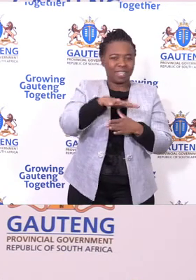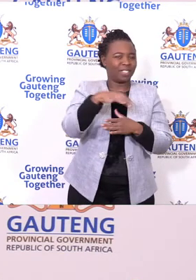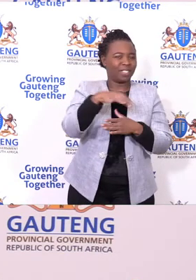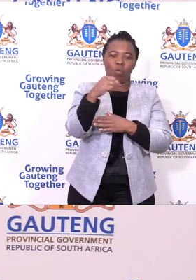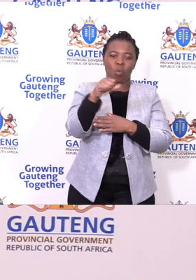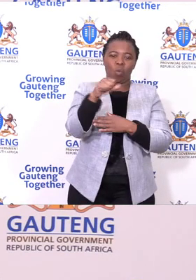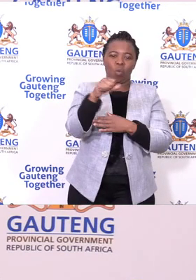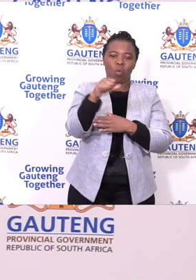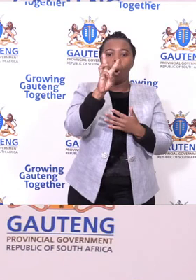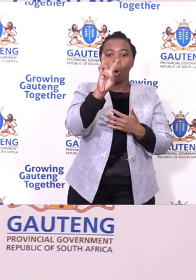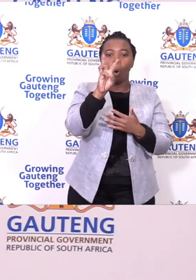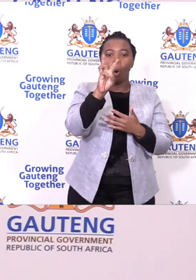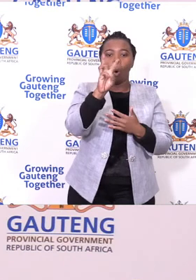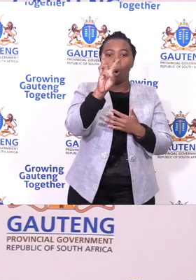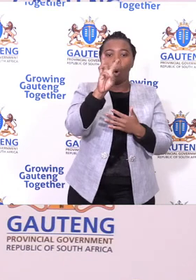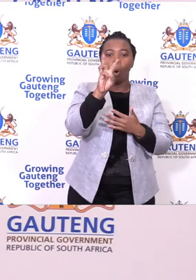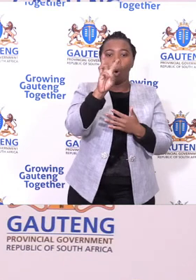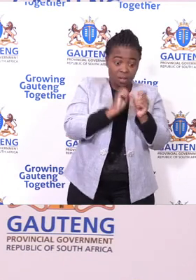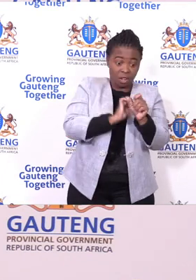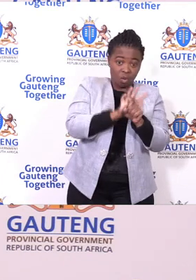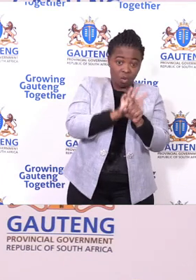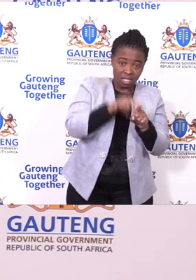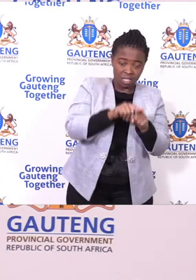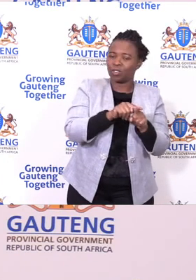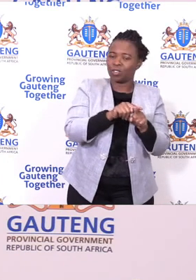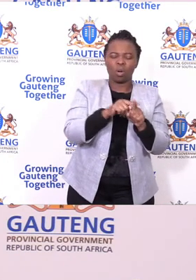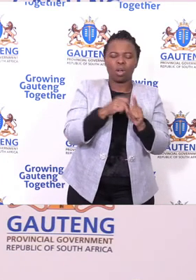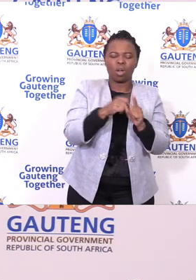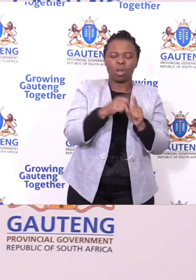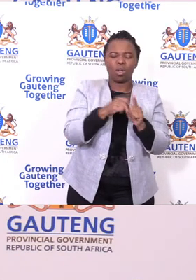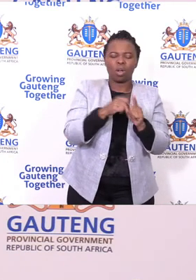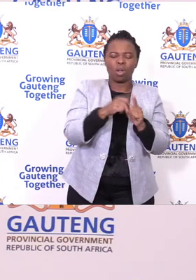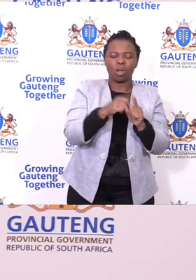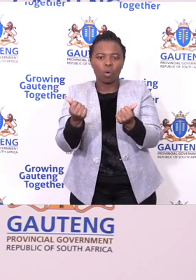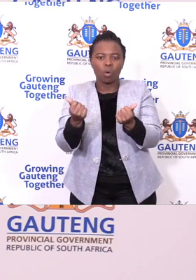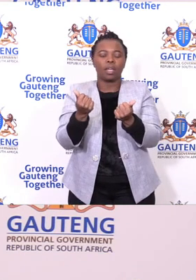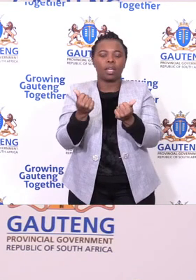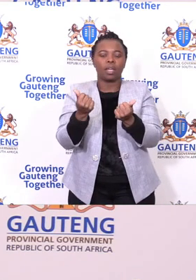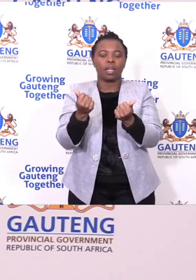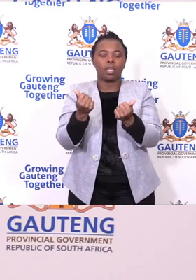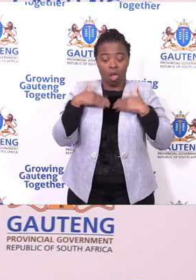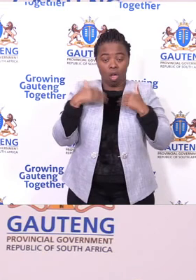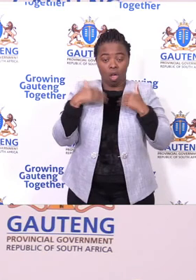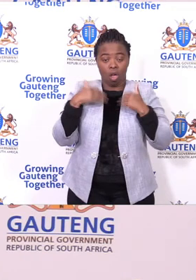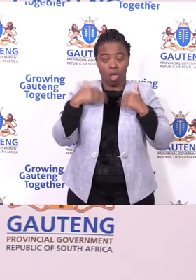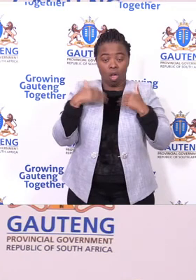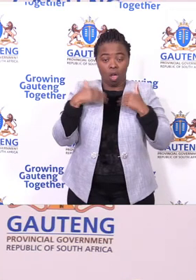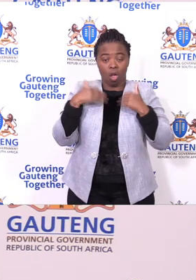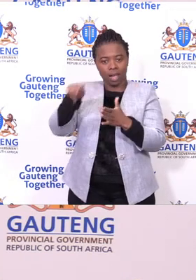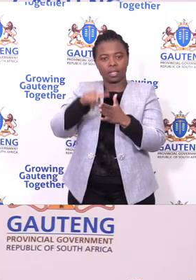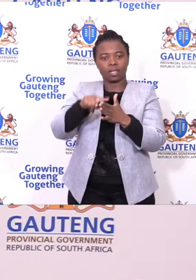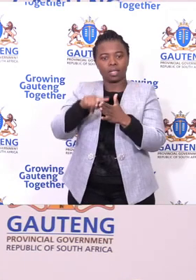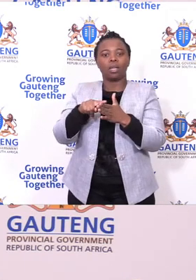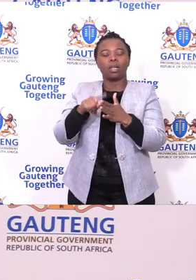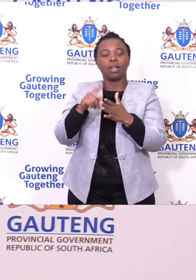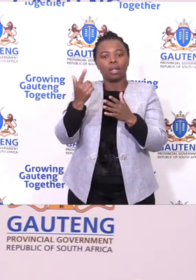that they are working in. So there are very few healthcare workers who have acquired the infection who work in